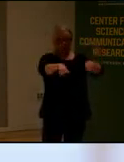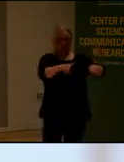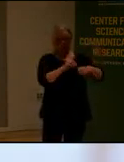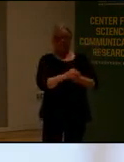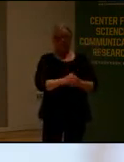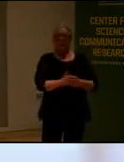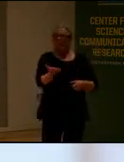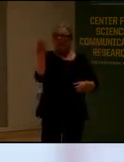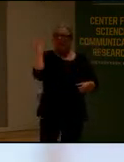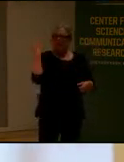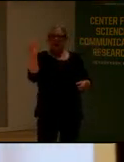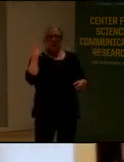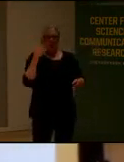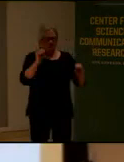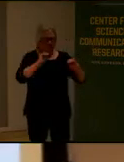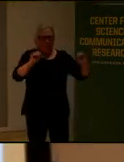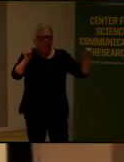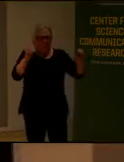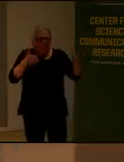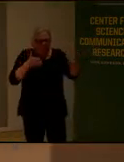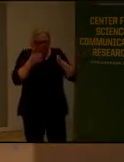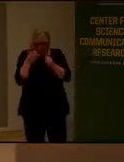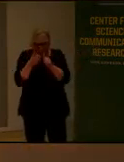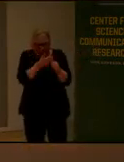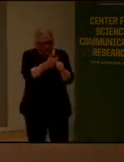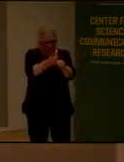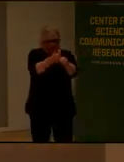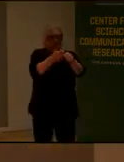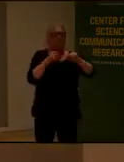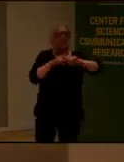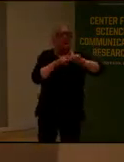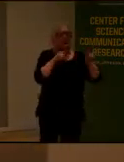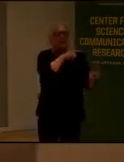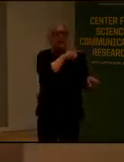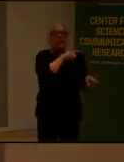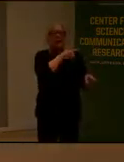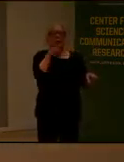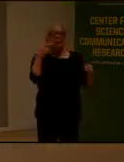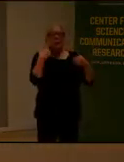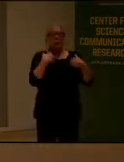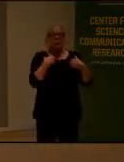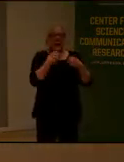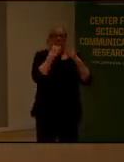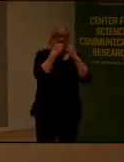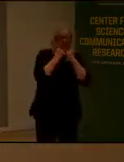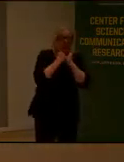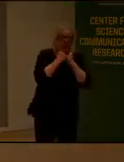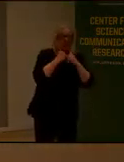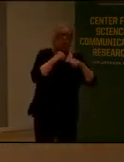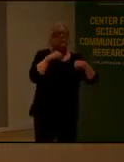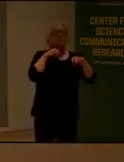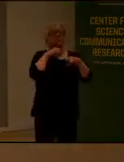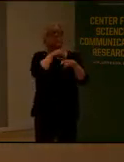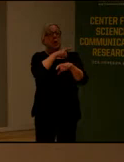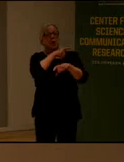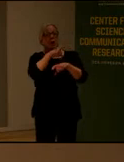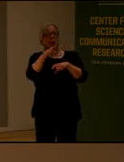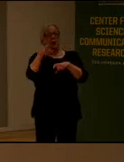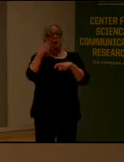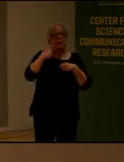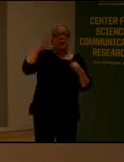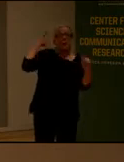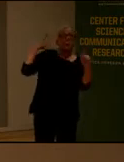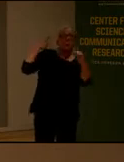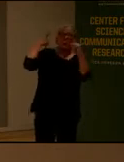wasn't a path. But I believe when you have passion and you are directed towards a goal